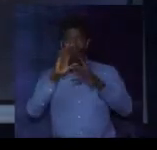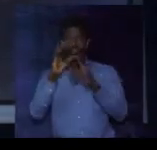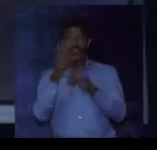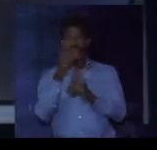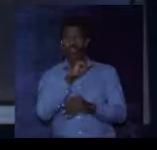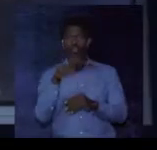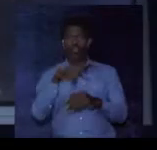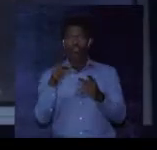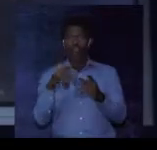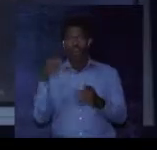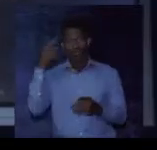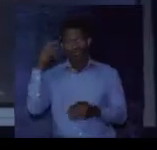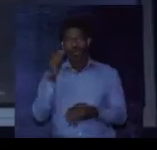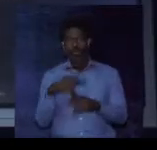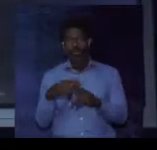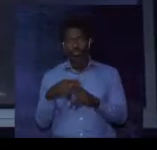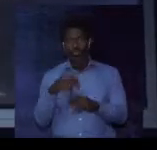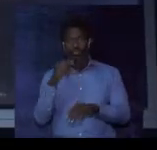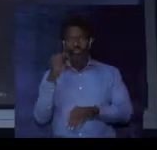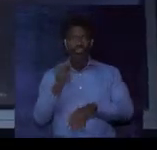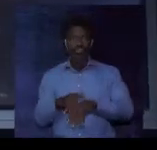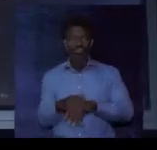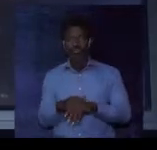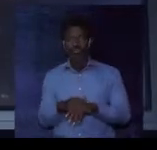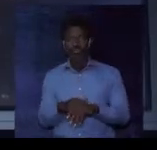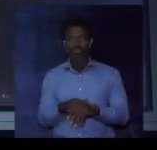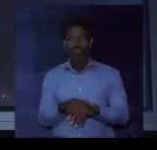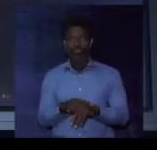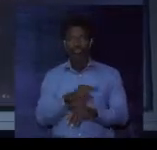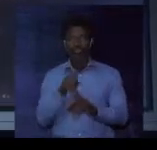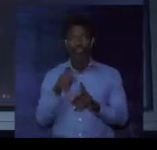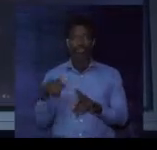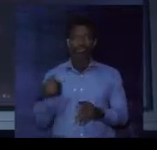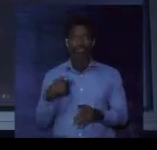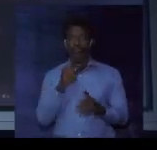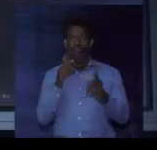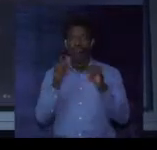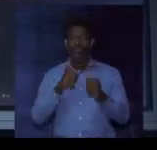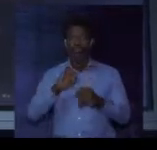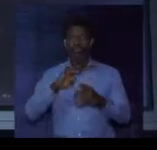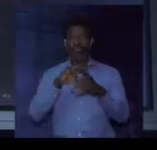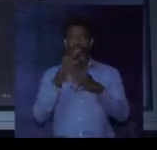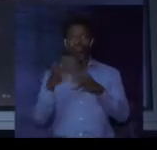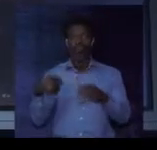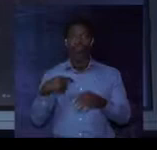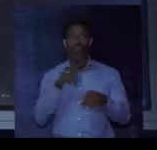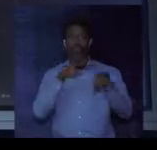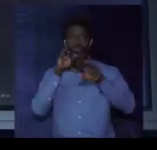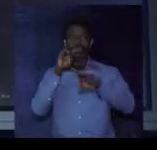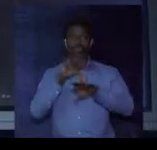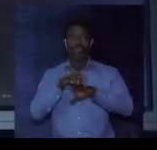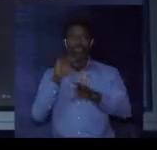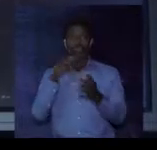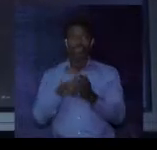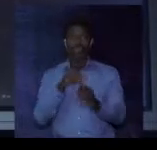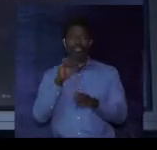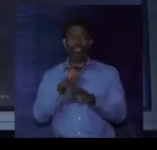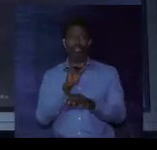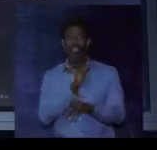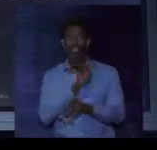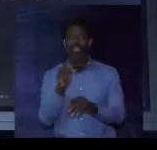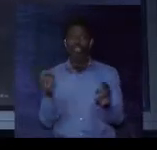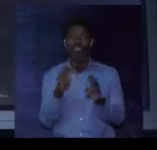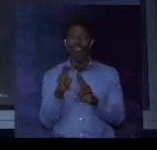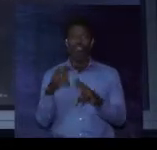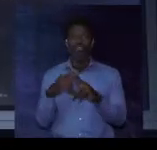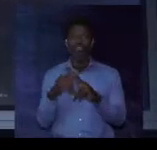condition of a place for a short period of time. When we talk about weather, we are actually looking at it at a